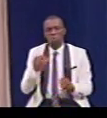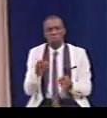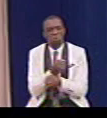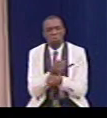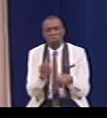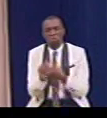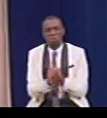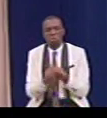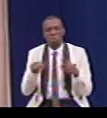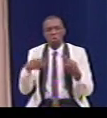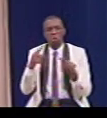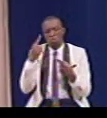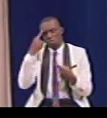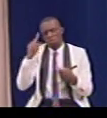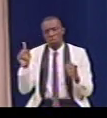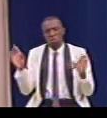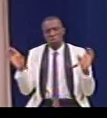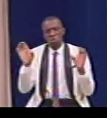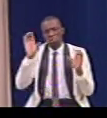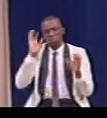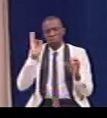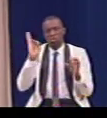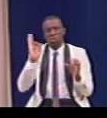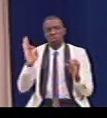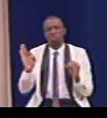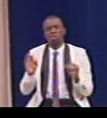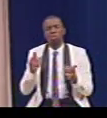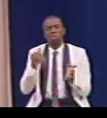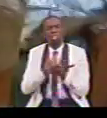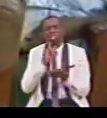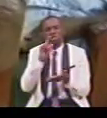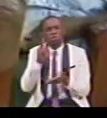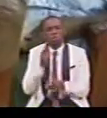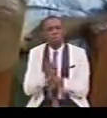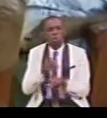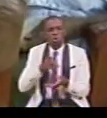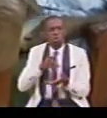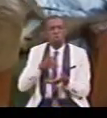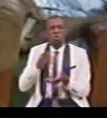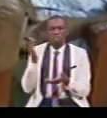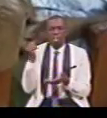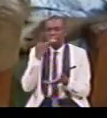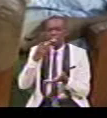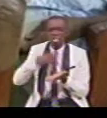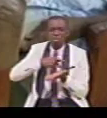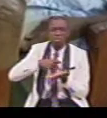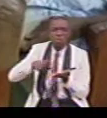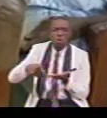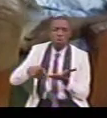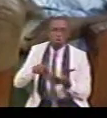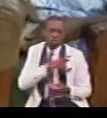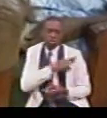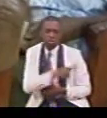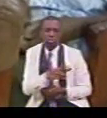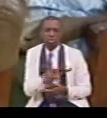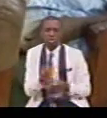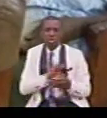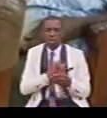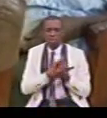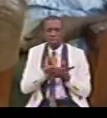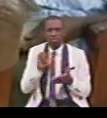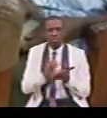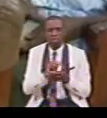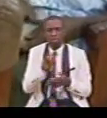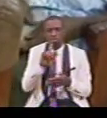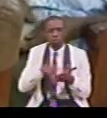proceed combat the same way but it's pure religion I believe that's what you have I say that's what you have and the